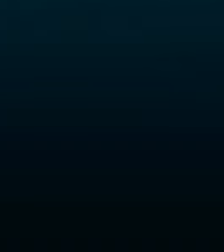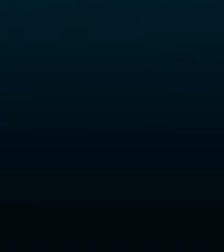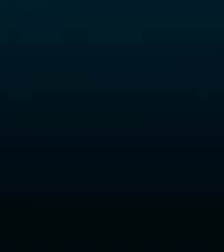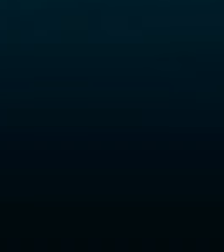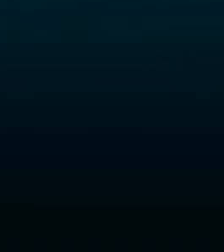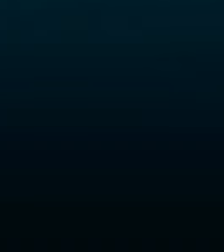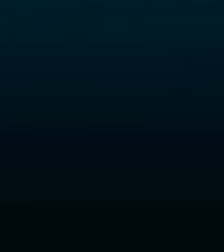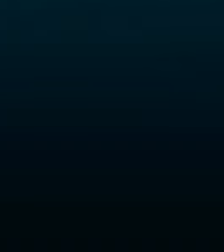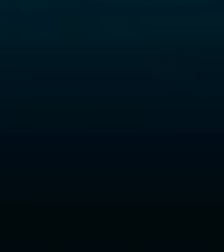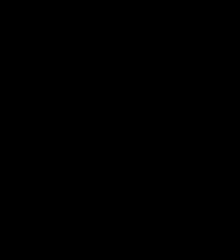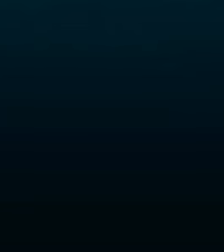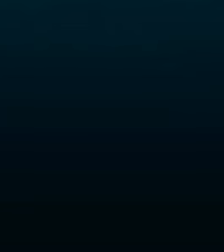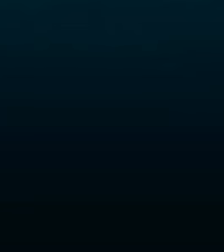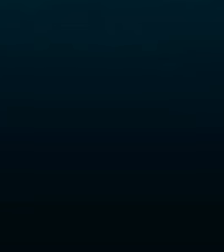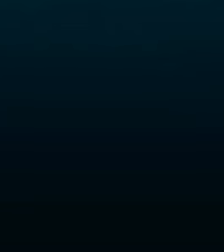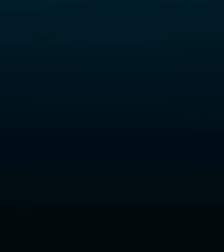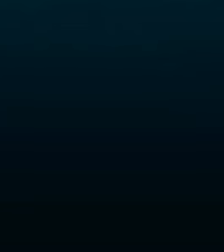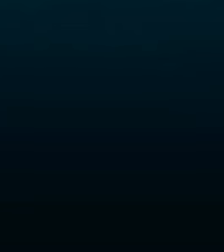e